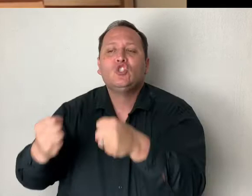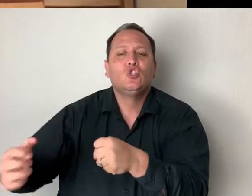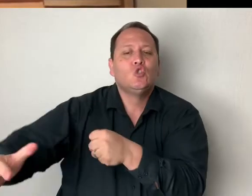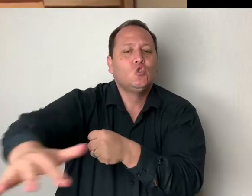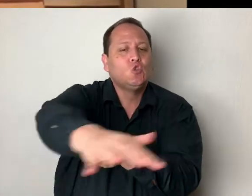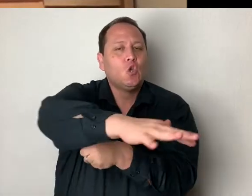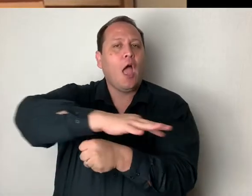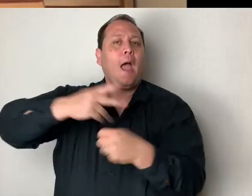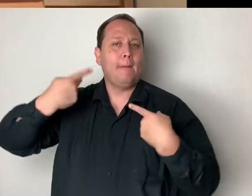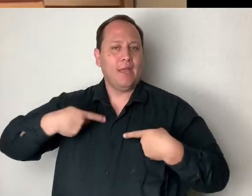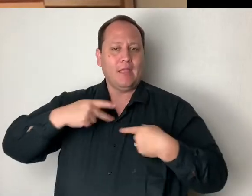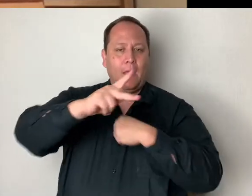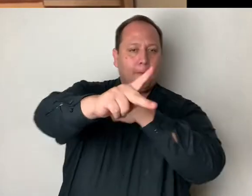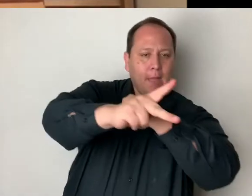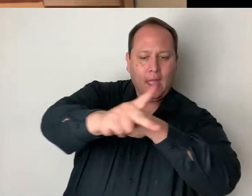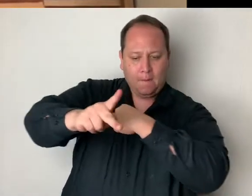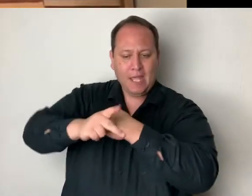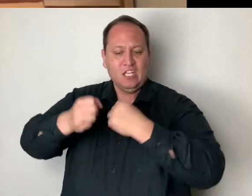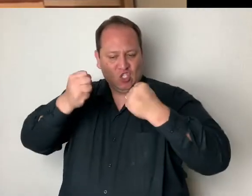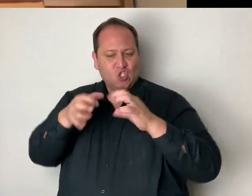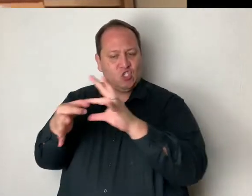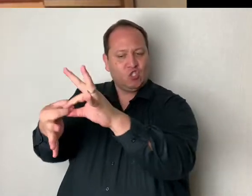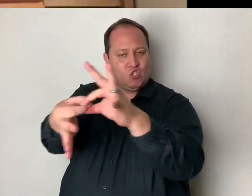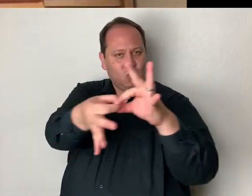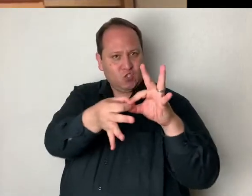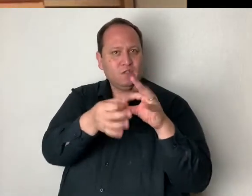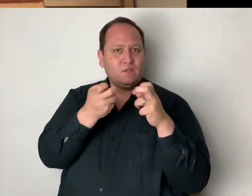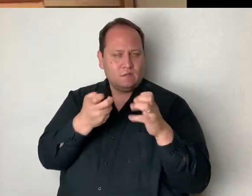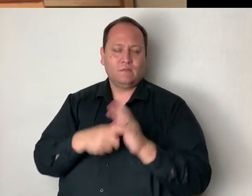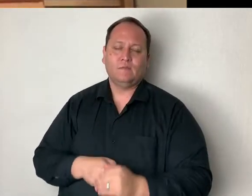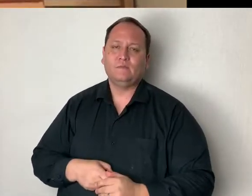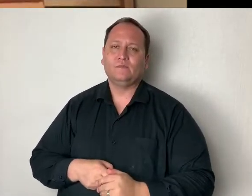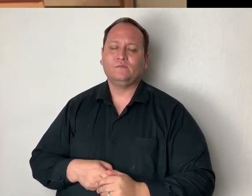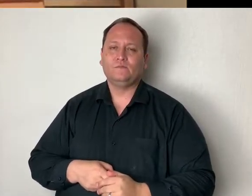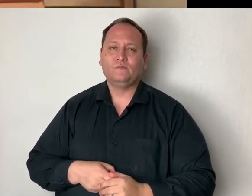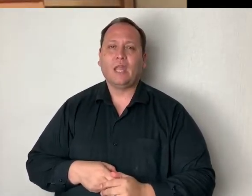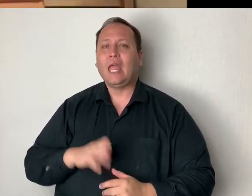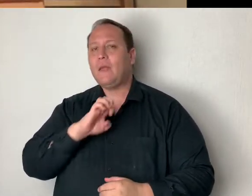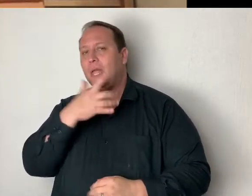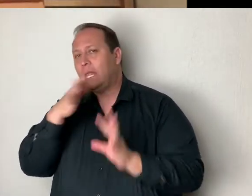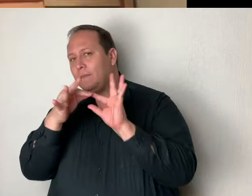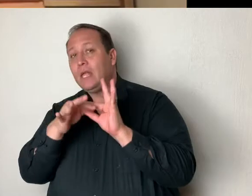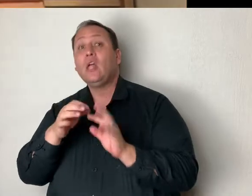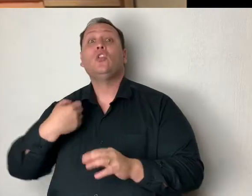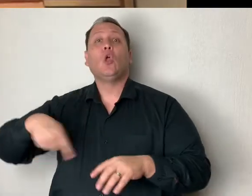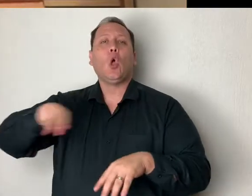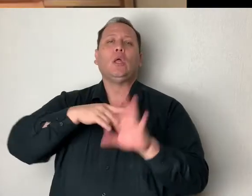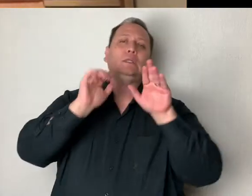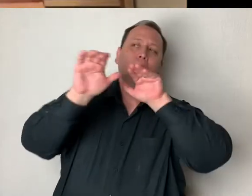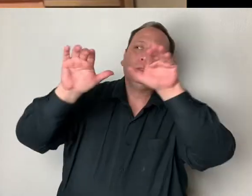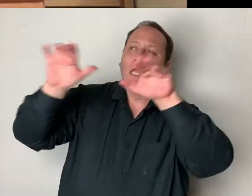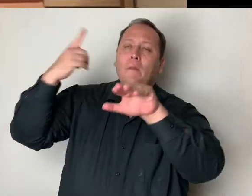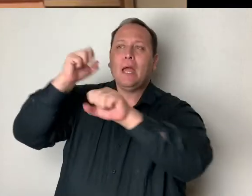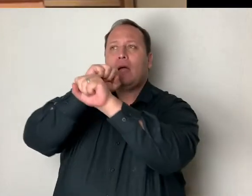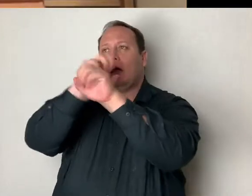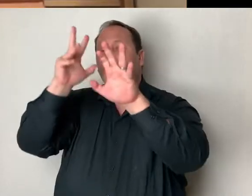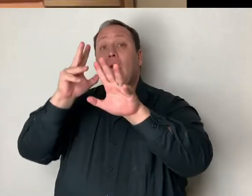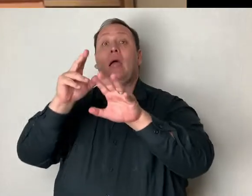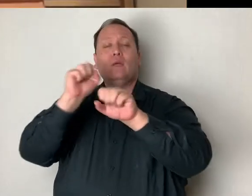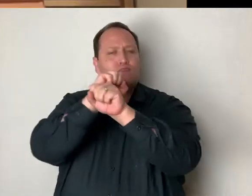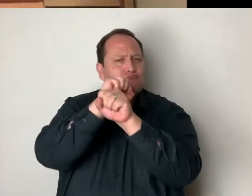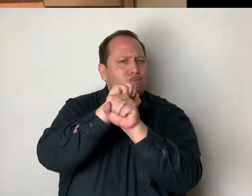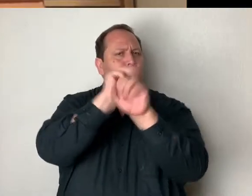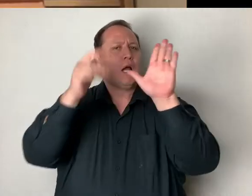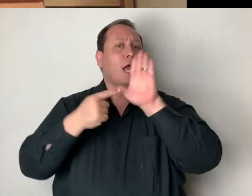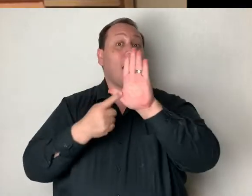countries. Nuestra campaña es para establecer una visión de un parque verdaderamente binacional en